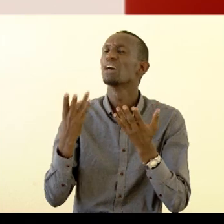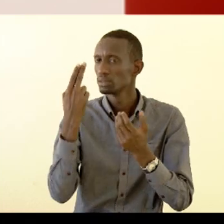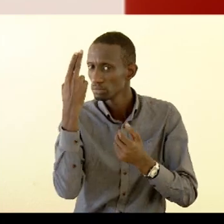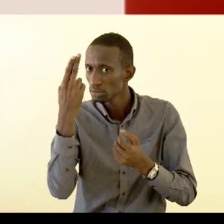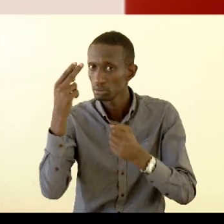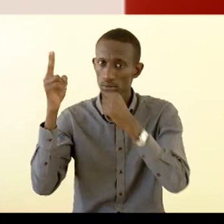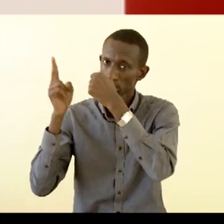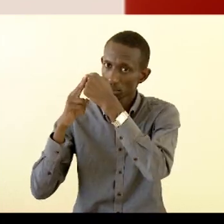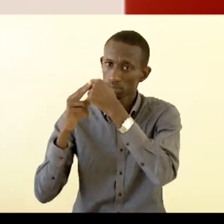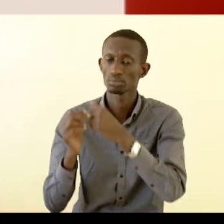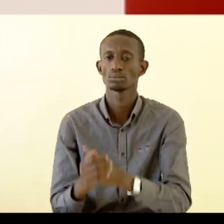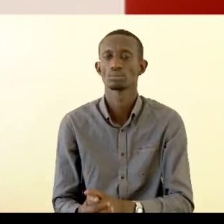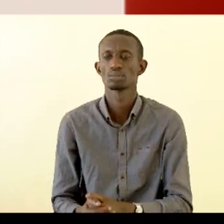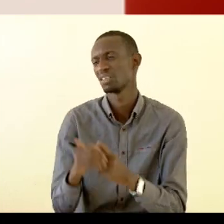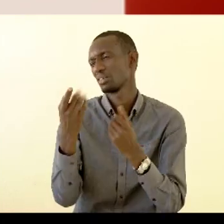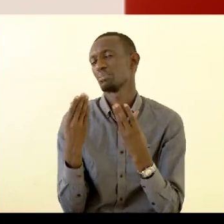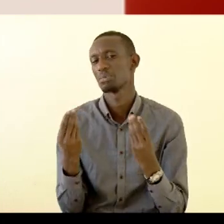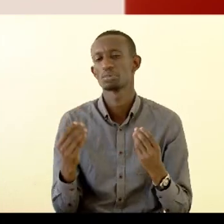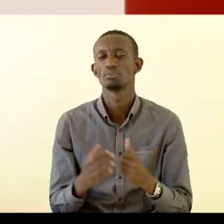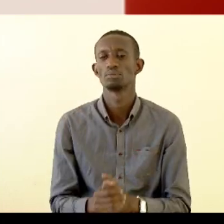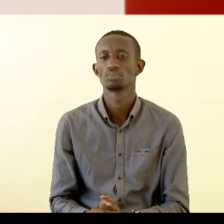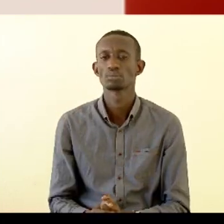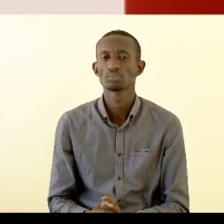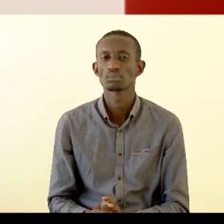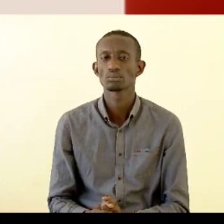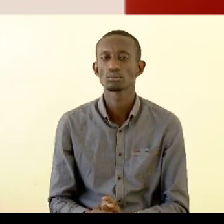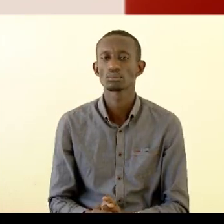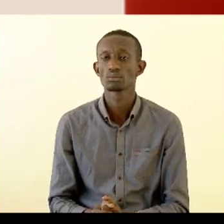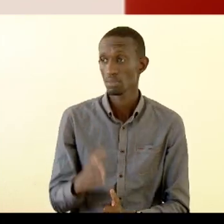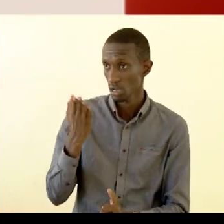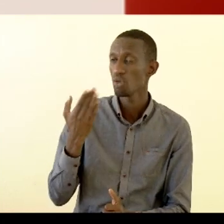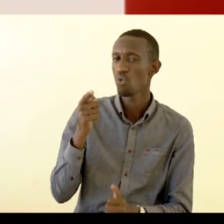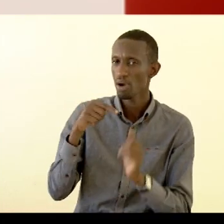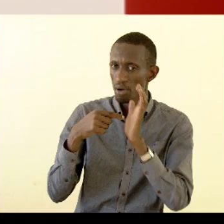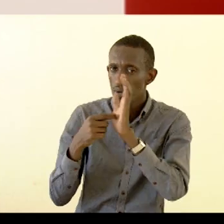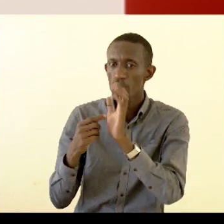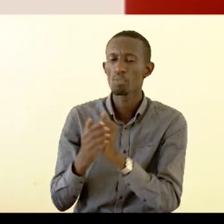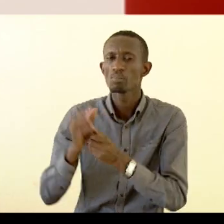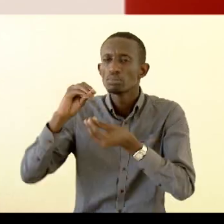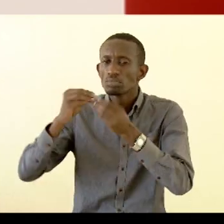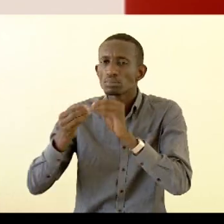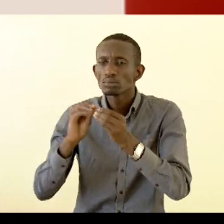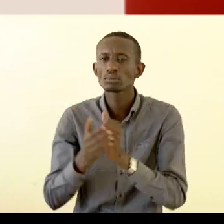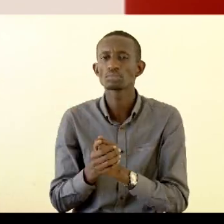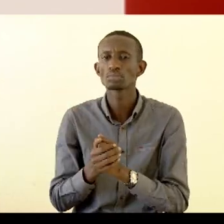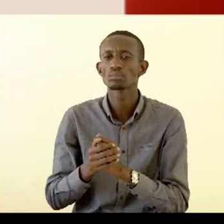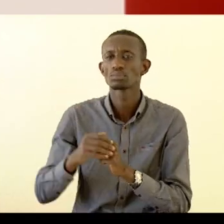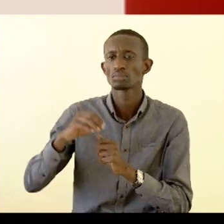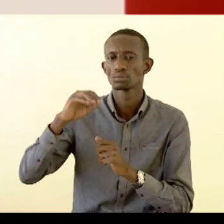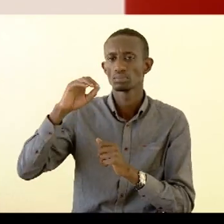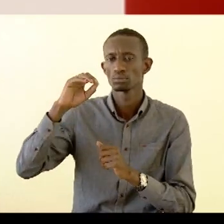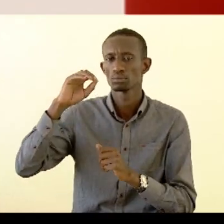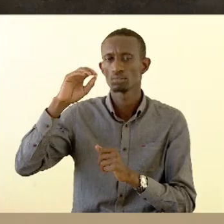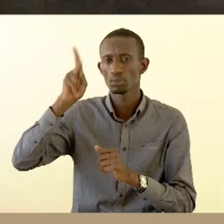is 27. Very simple. And now we have to determine the number of protons. And